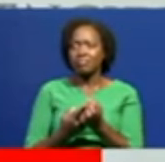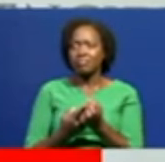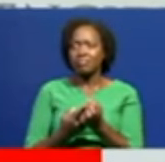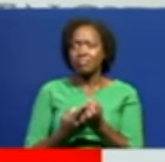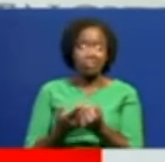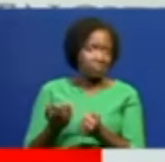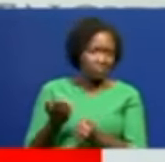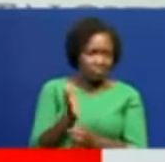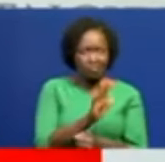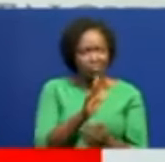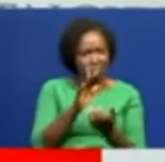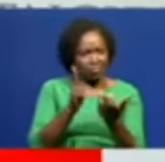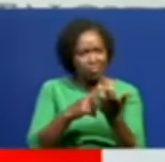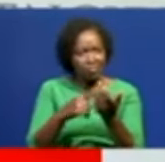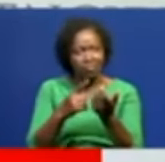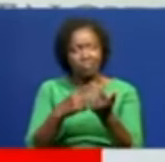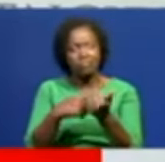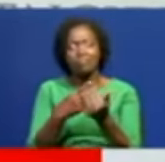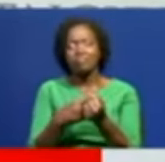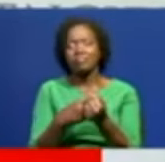Go back and count.